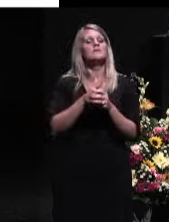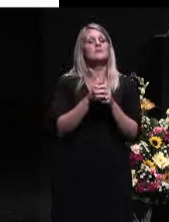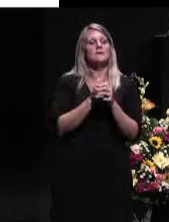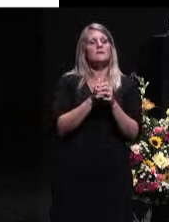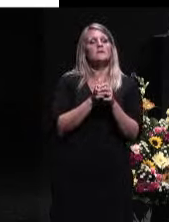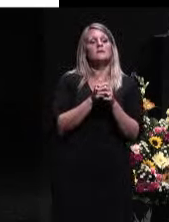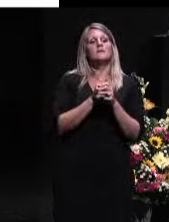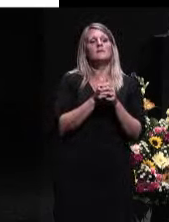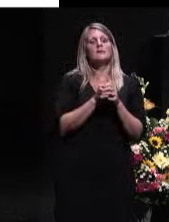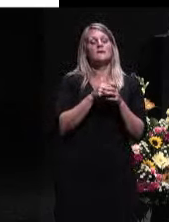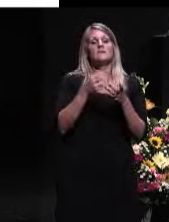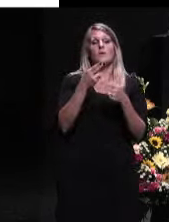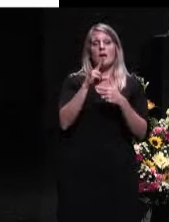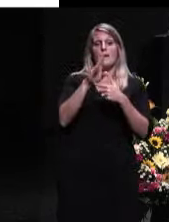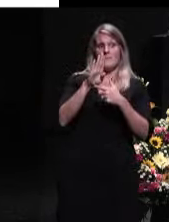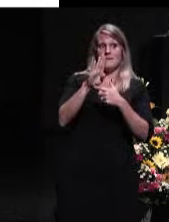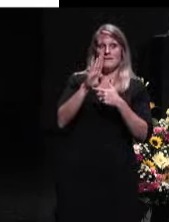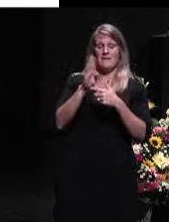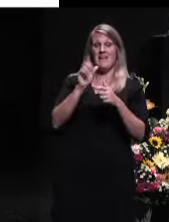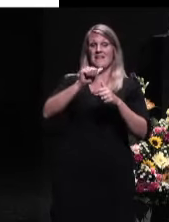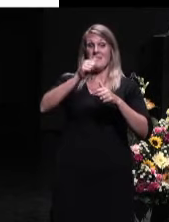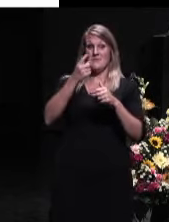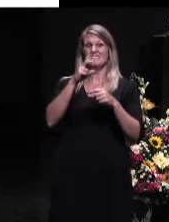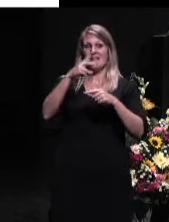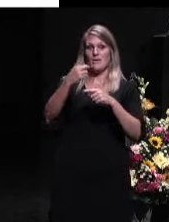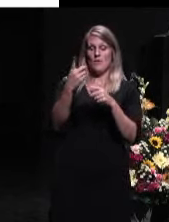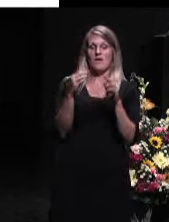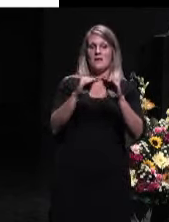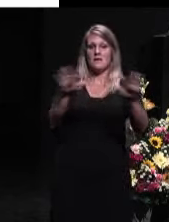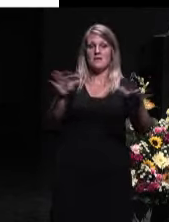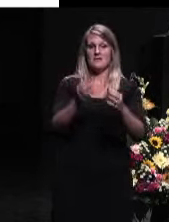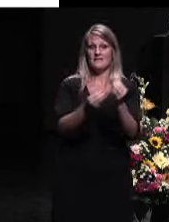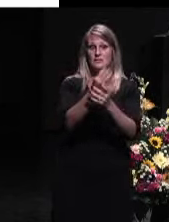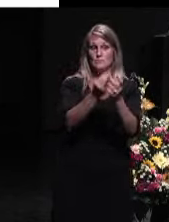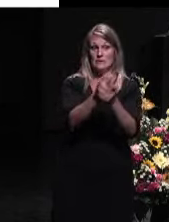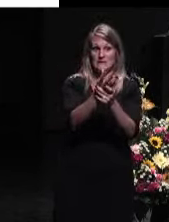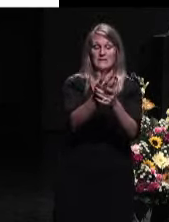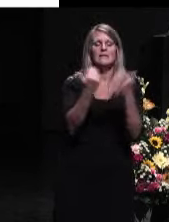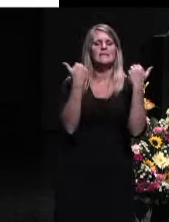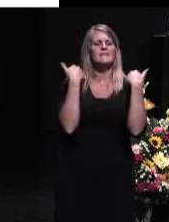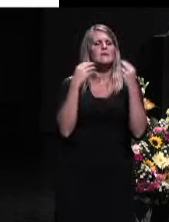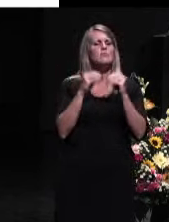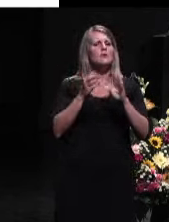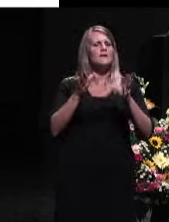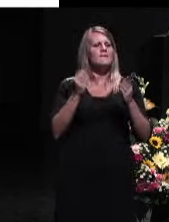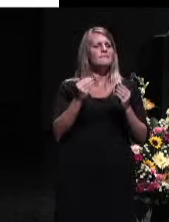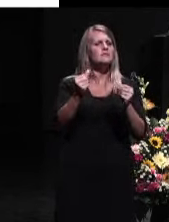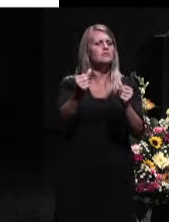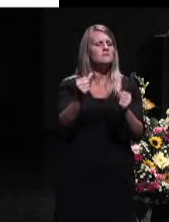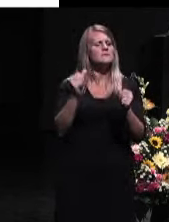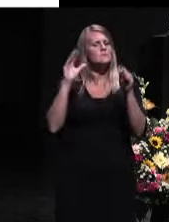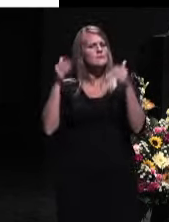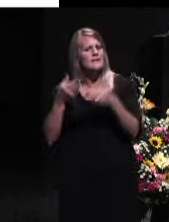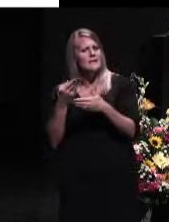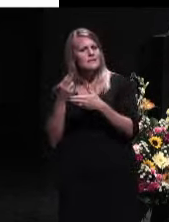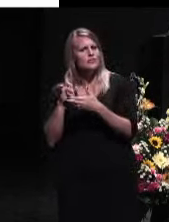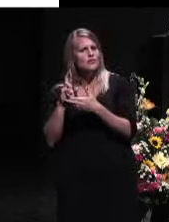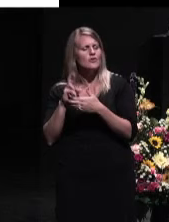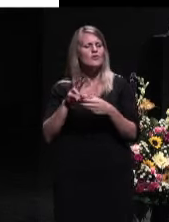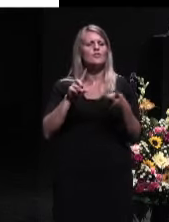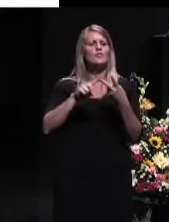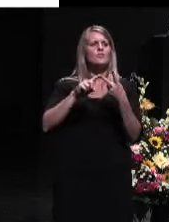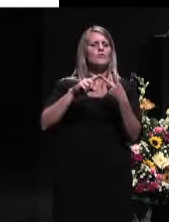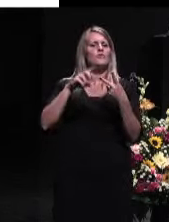hubs, we're rolling out the 2nd one in the spring. And this is a way to have more efficiency around HR, procurement, financial